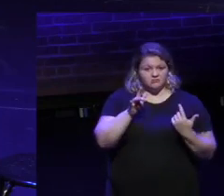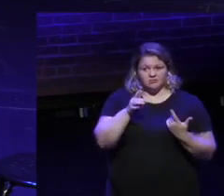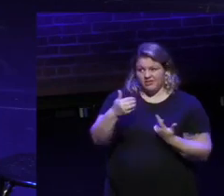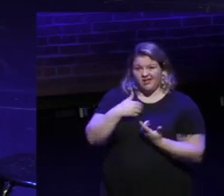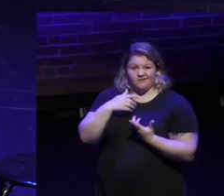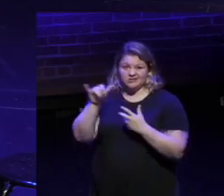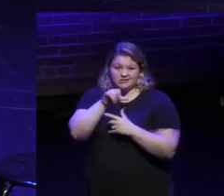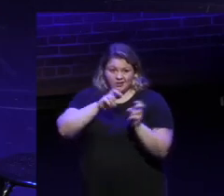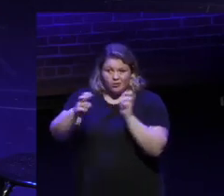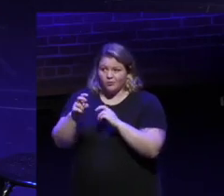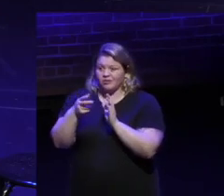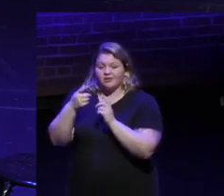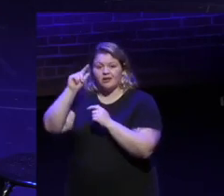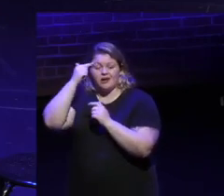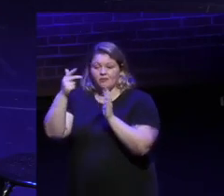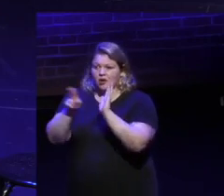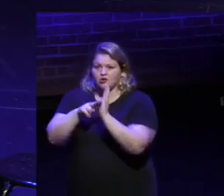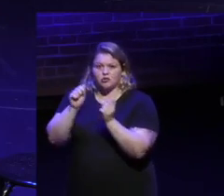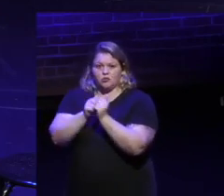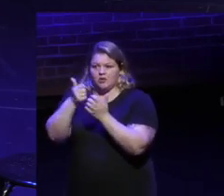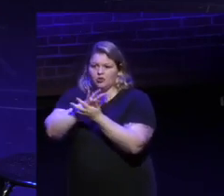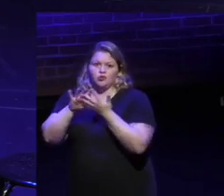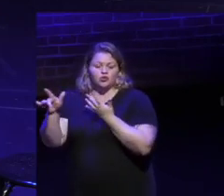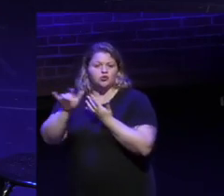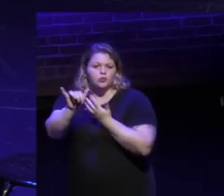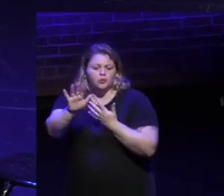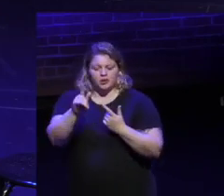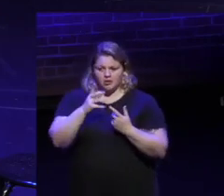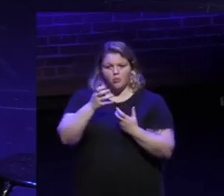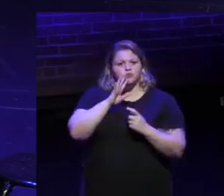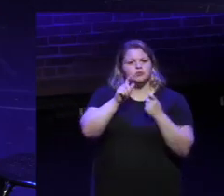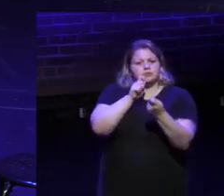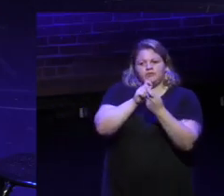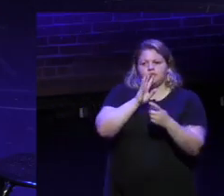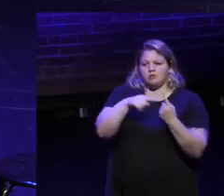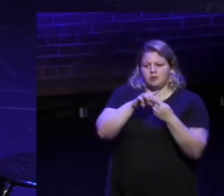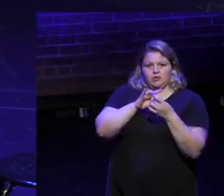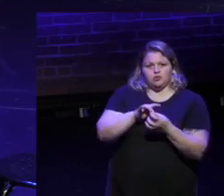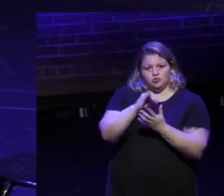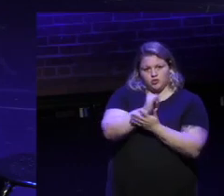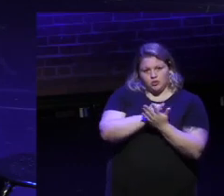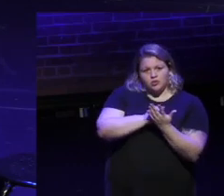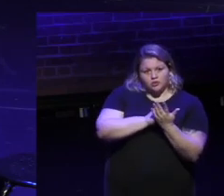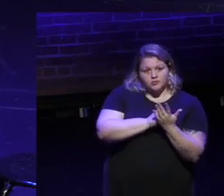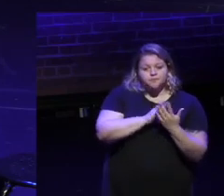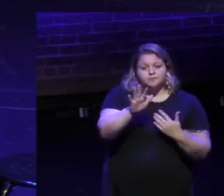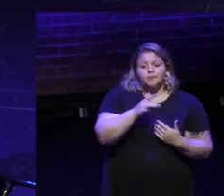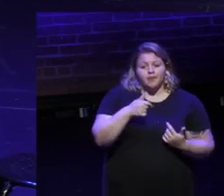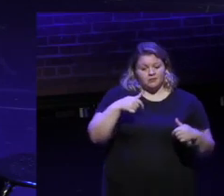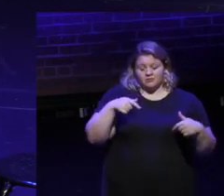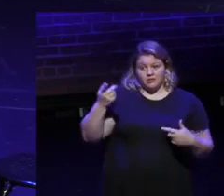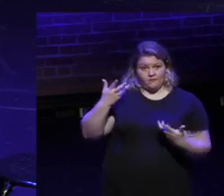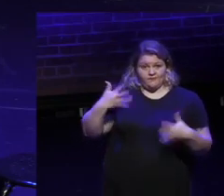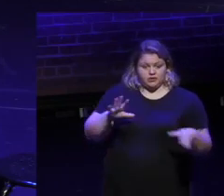government contracting. And yet, the arts is also, as you have all mentioned, wildly underfunded statewide